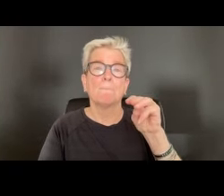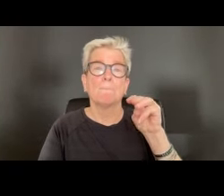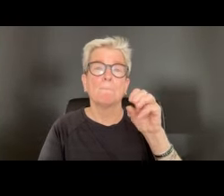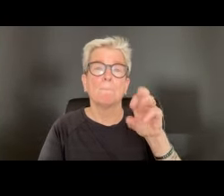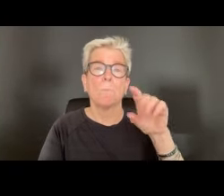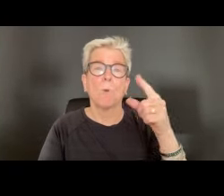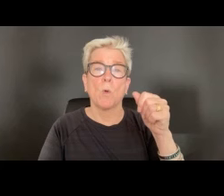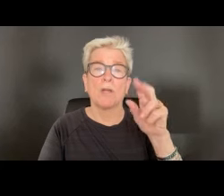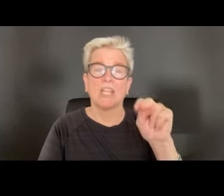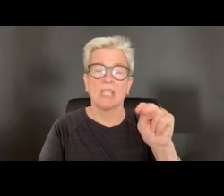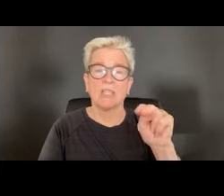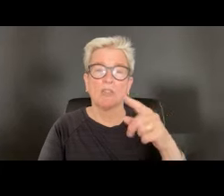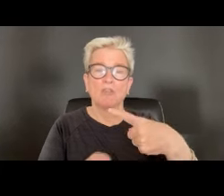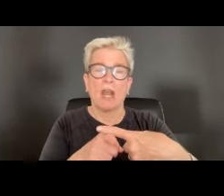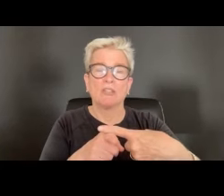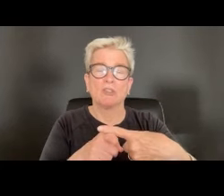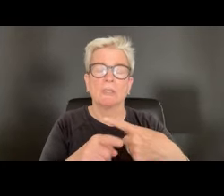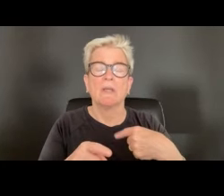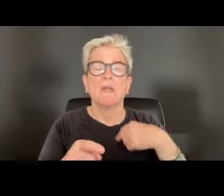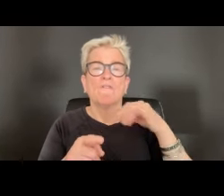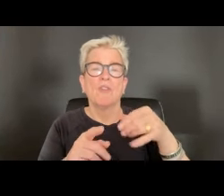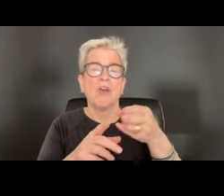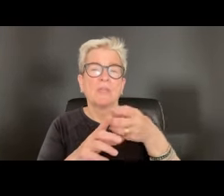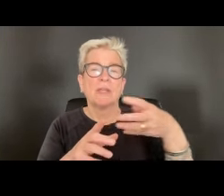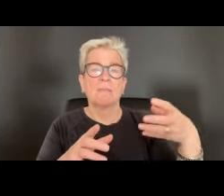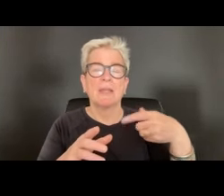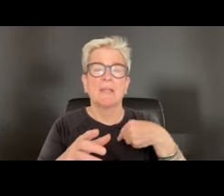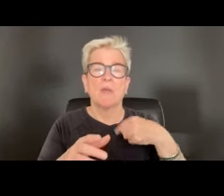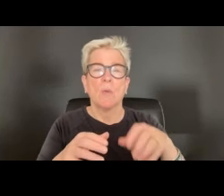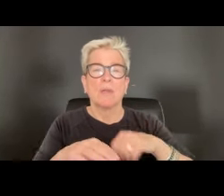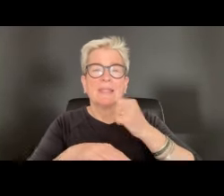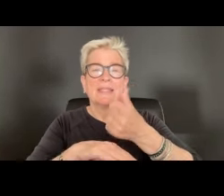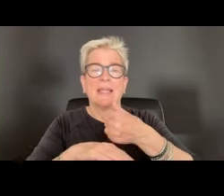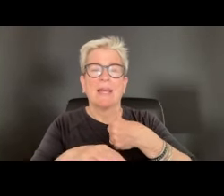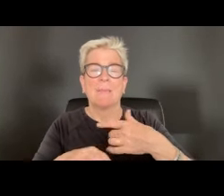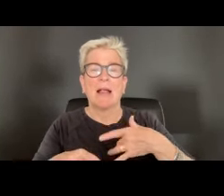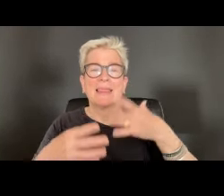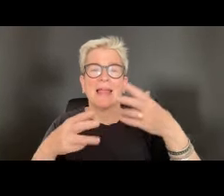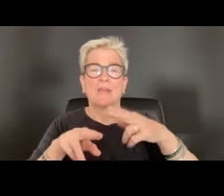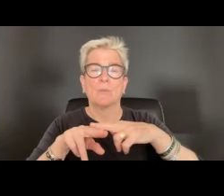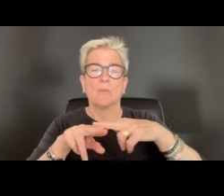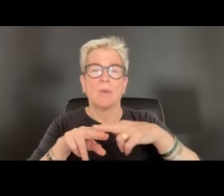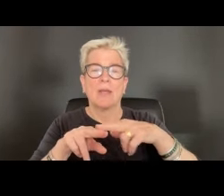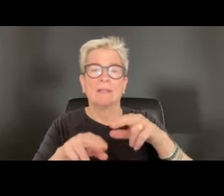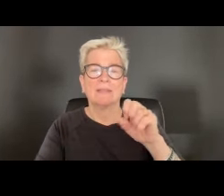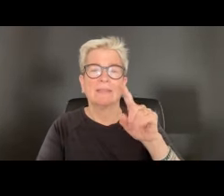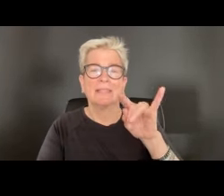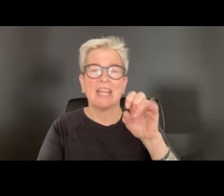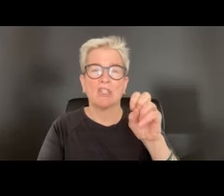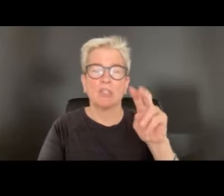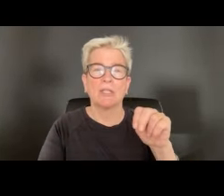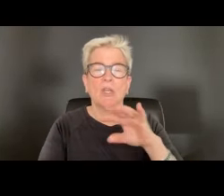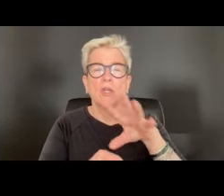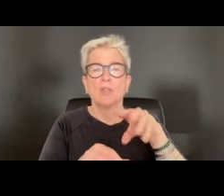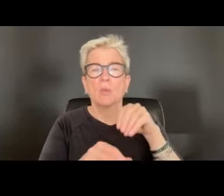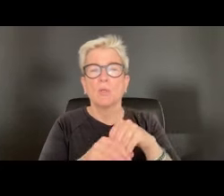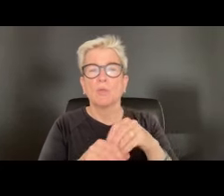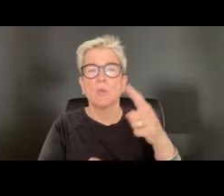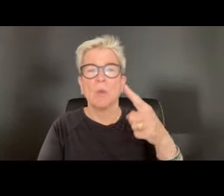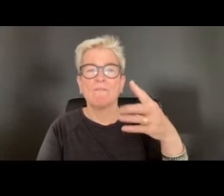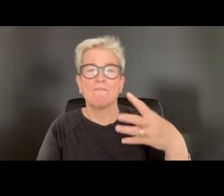for these expansions, we propose for areas with light rail station that they would generally include areas that are a quarter mile